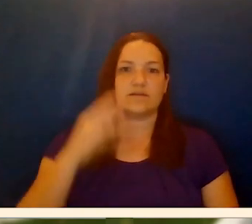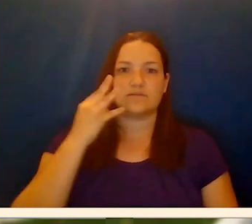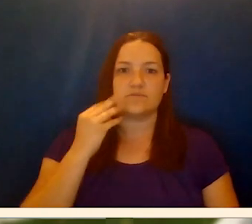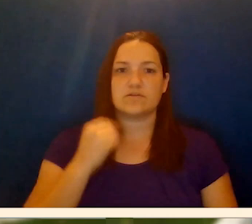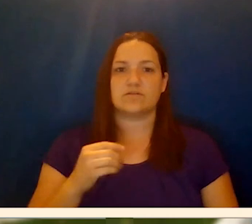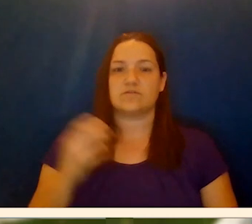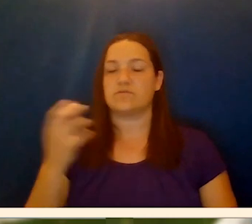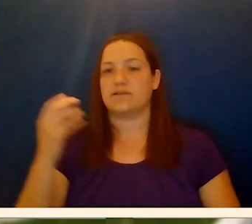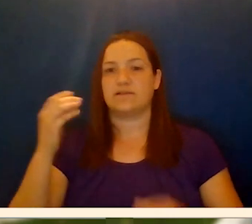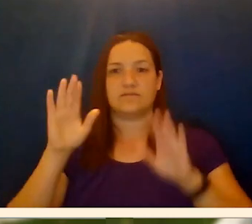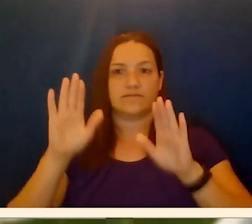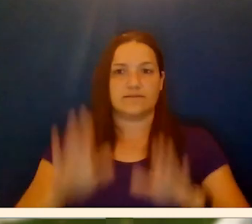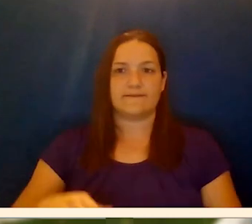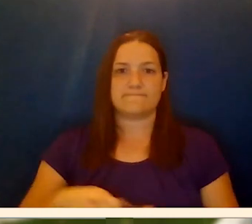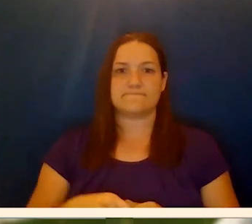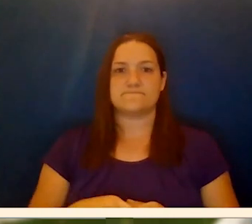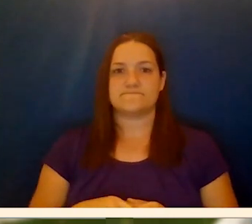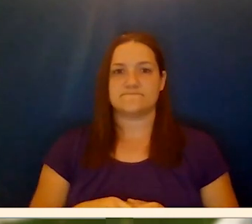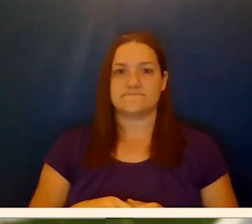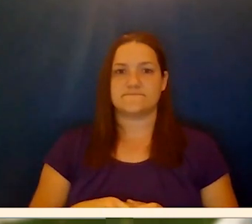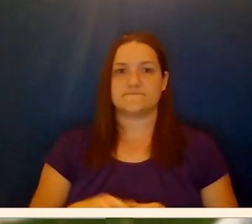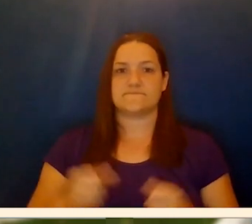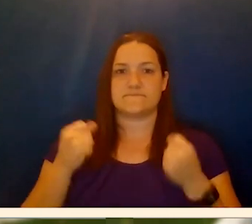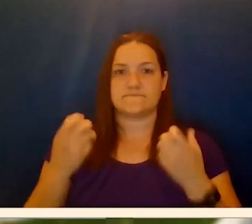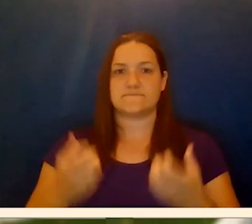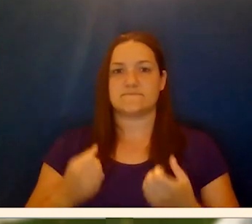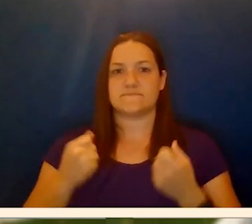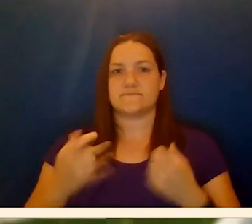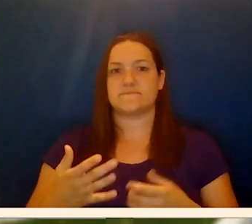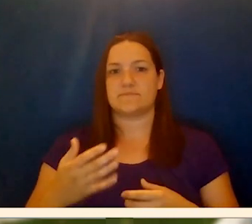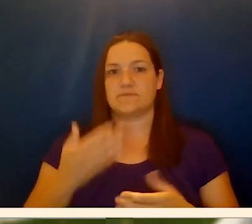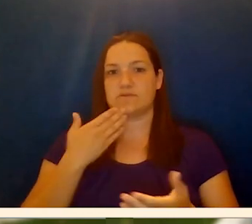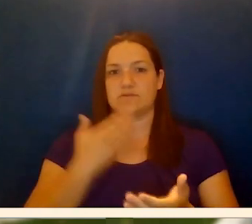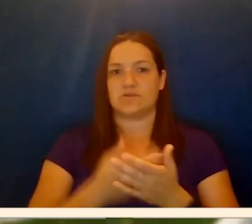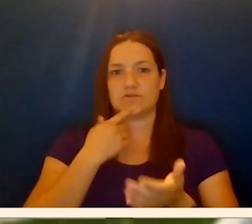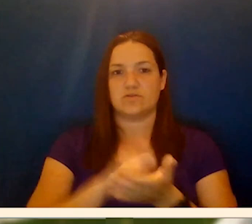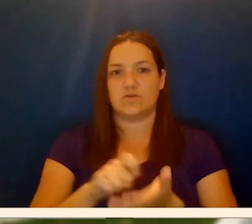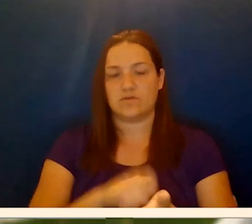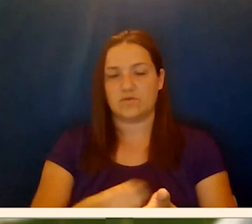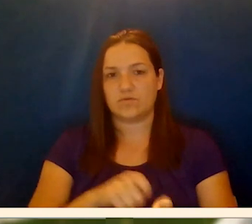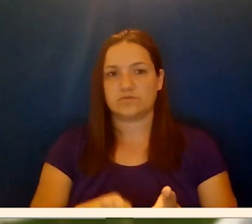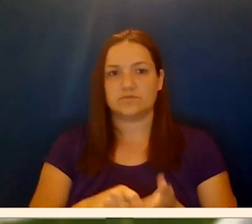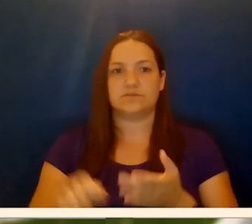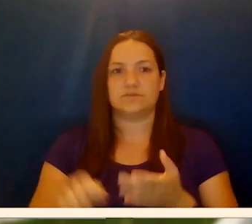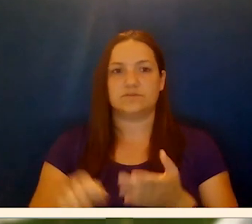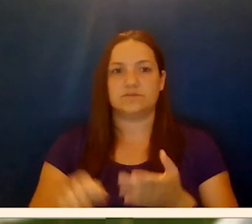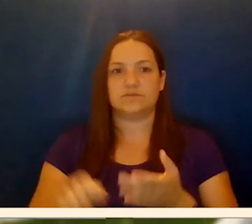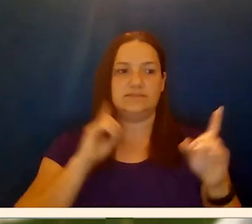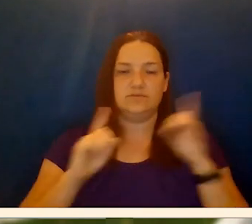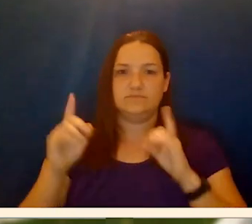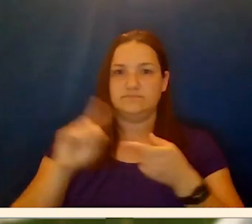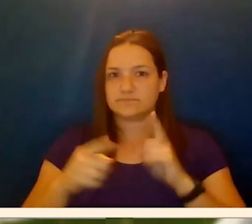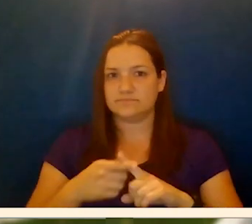an all-time high, and I was getting tons of favorable notes and hearing from friends. And